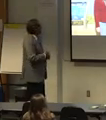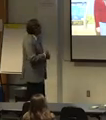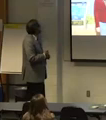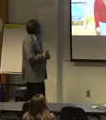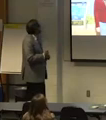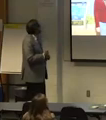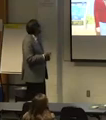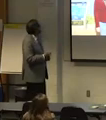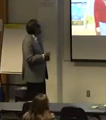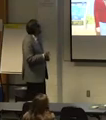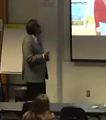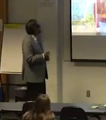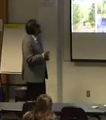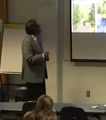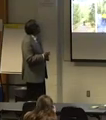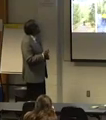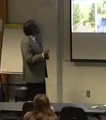device and walk around with it.